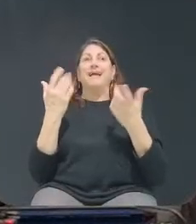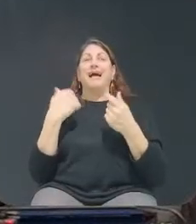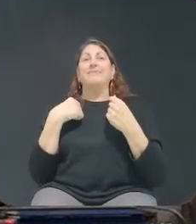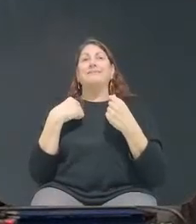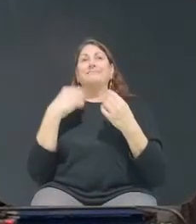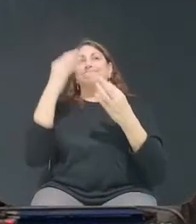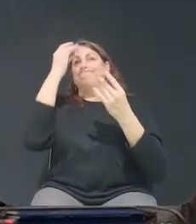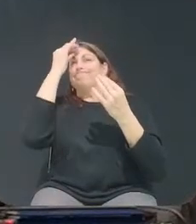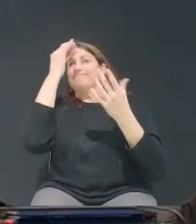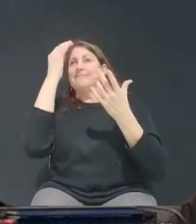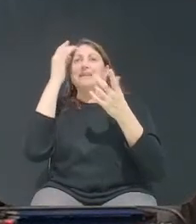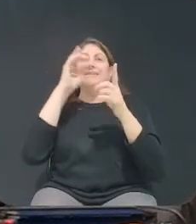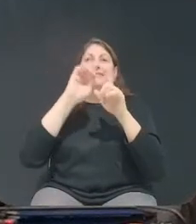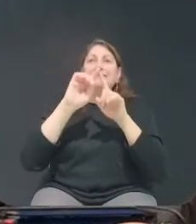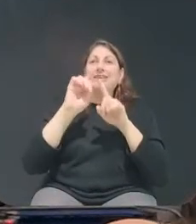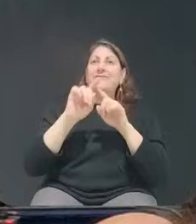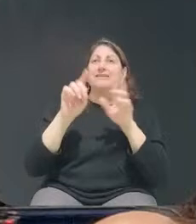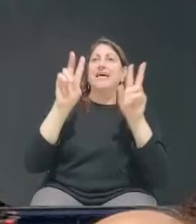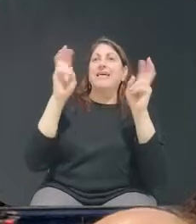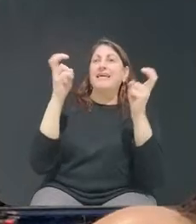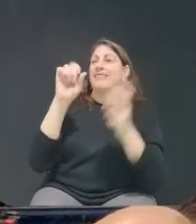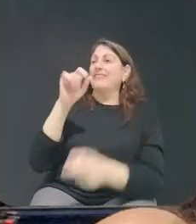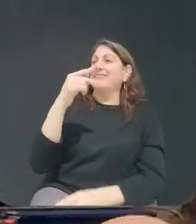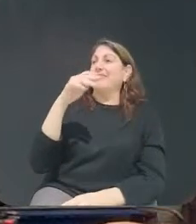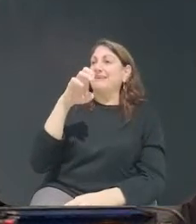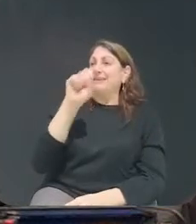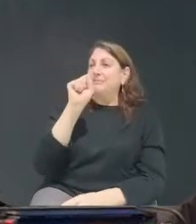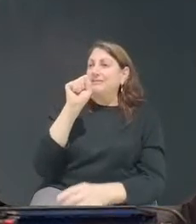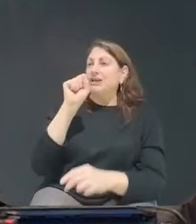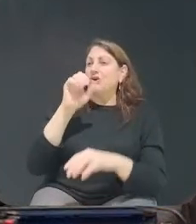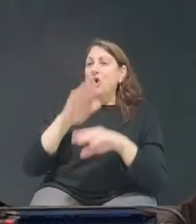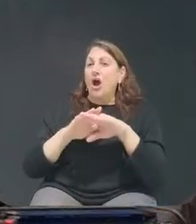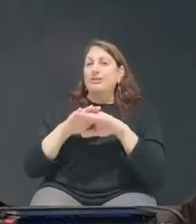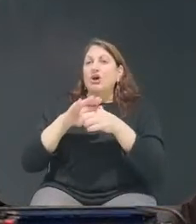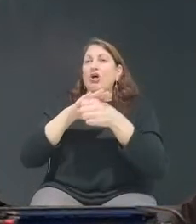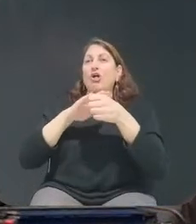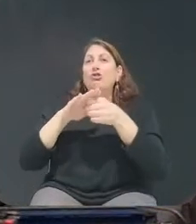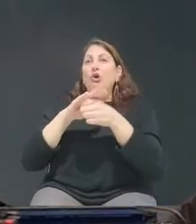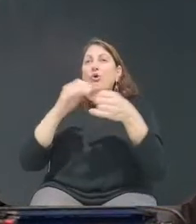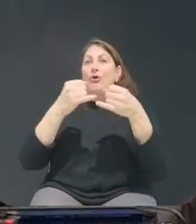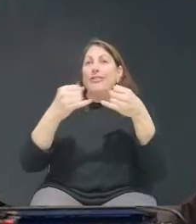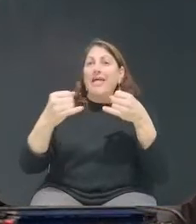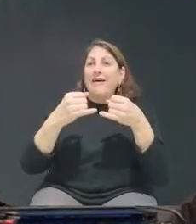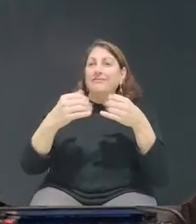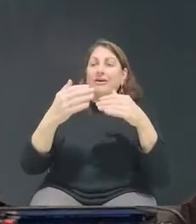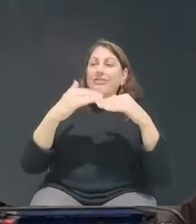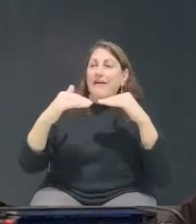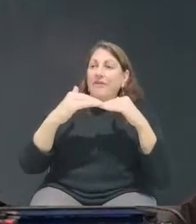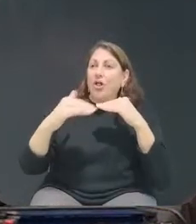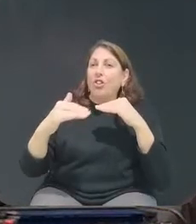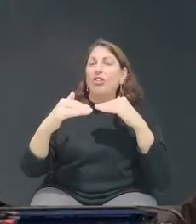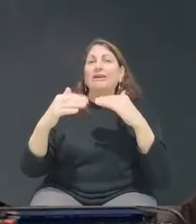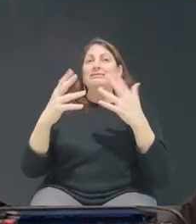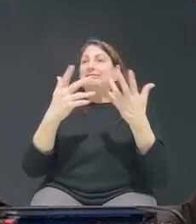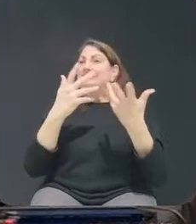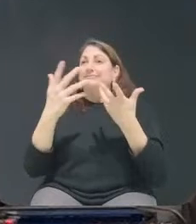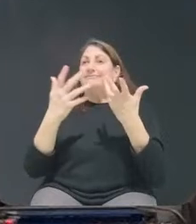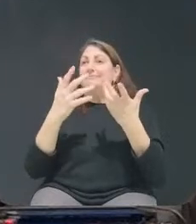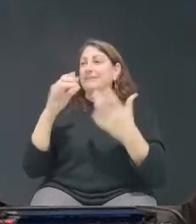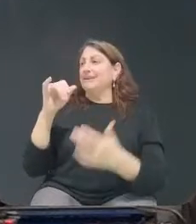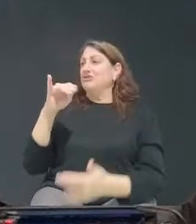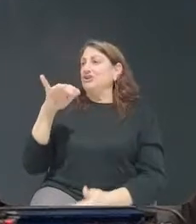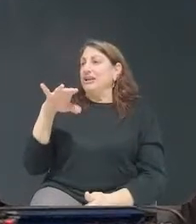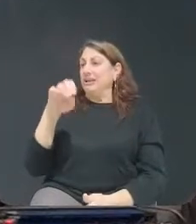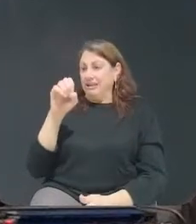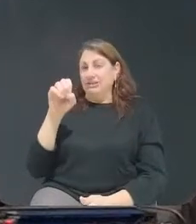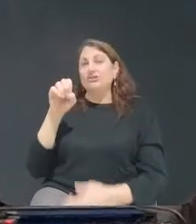looking, picking out the themes at a local level and seeing how they kind of play in. Jeanie took the big view, though, so she probably has a million rabbit holes